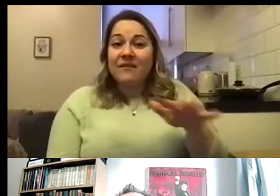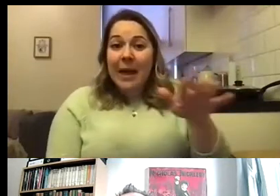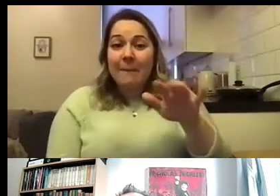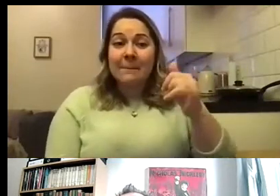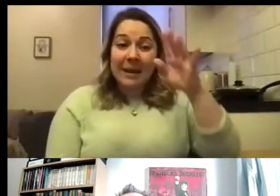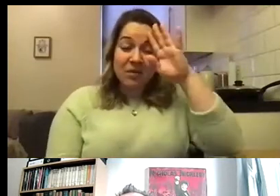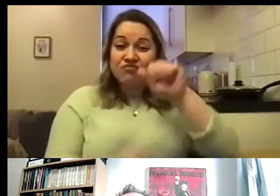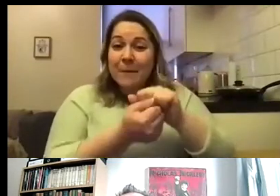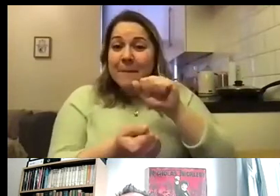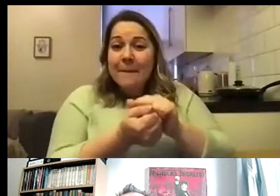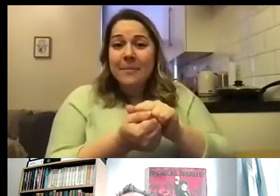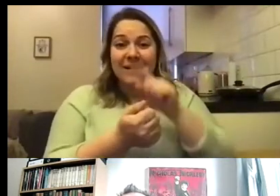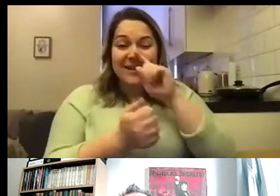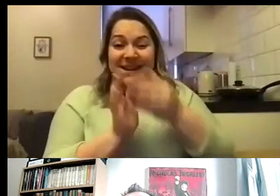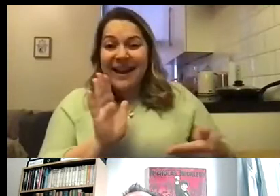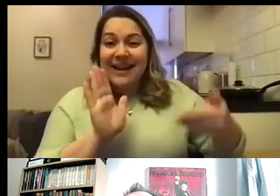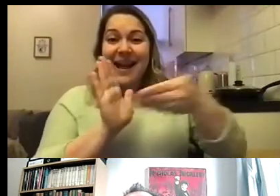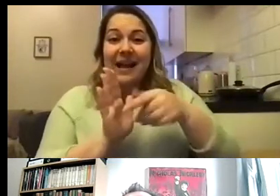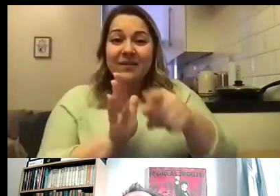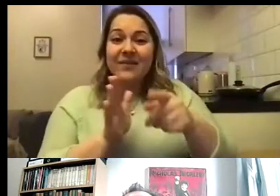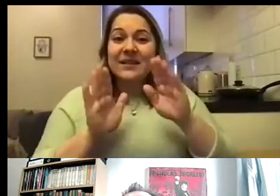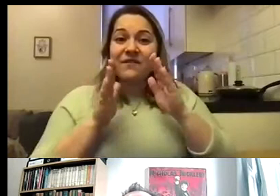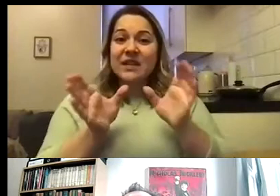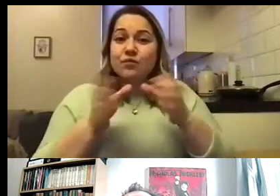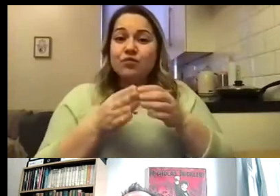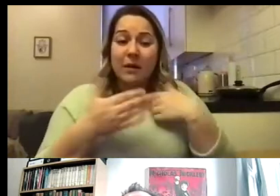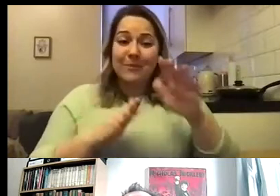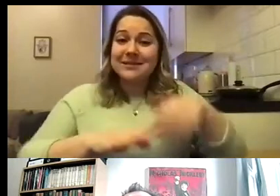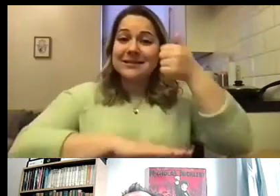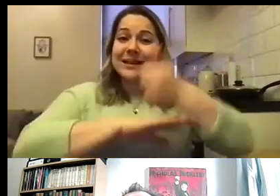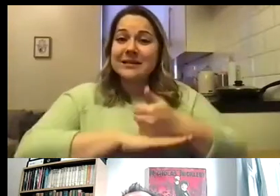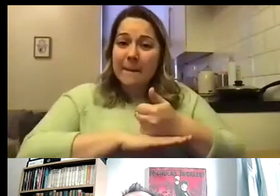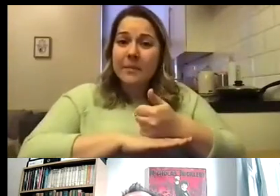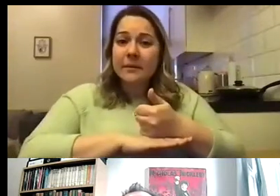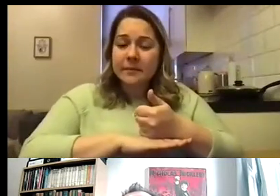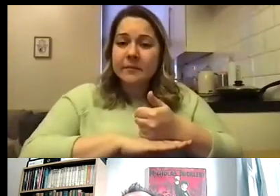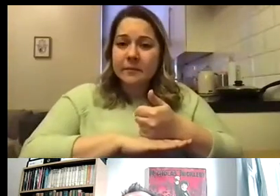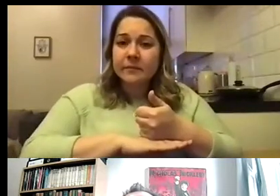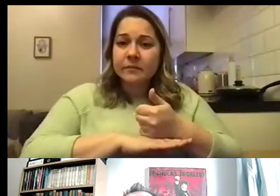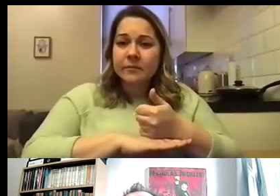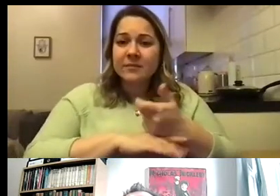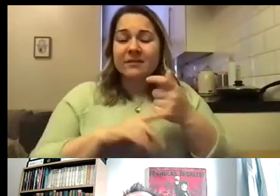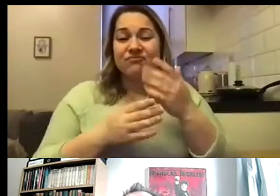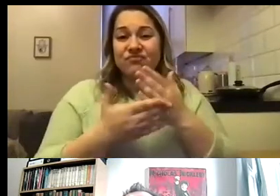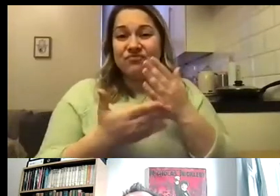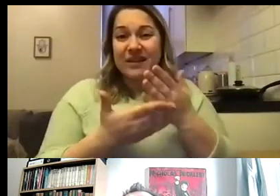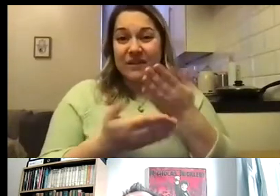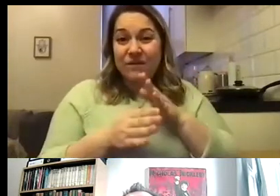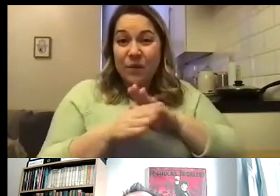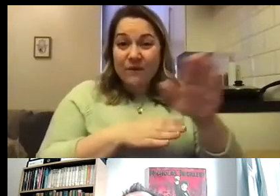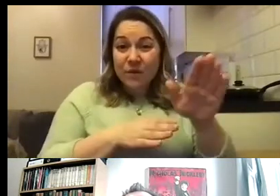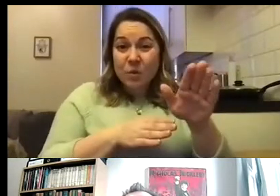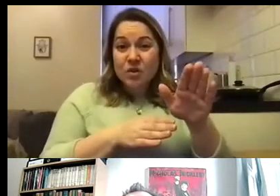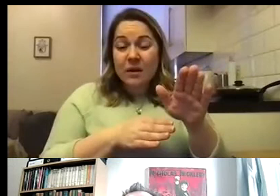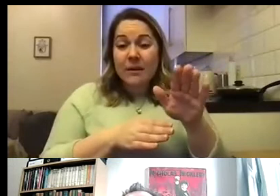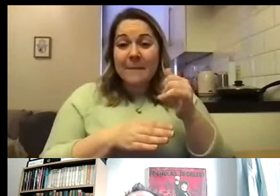little bit that could add it to this Facebook group I've set up, just so that for the future, you know, we may be able to